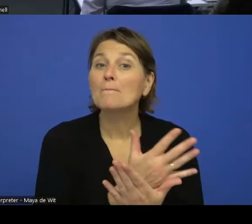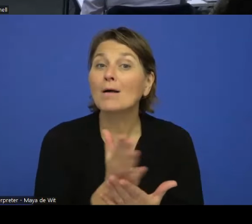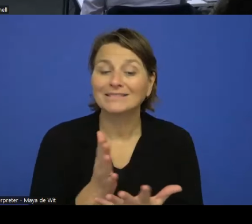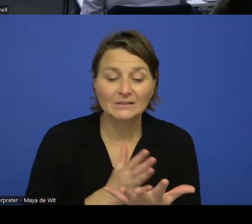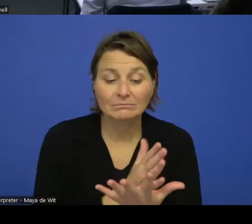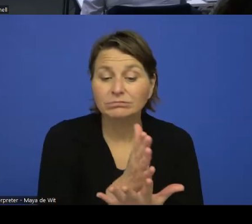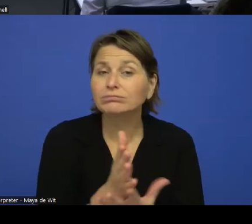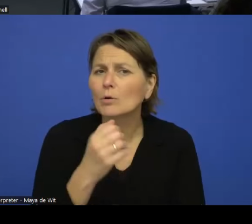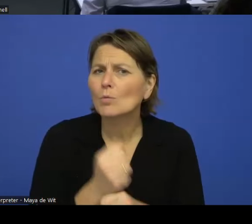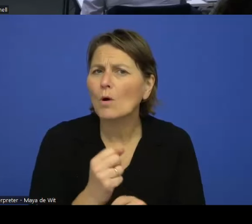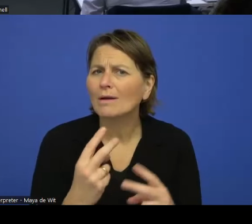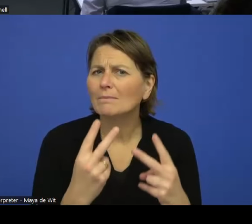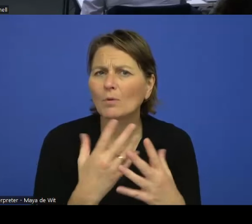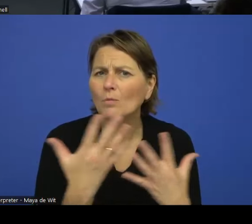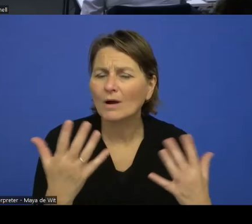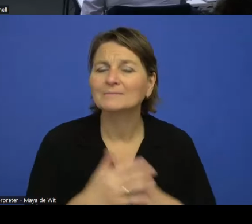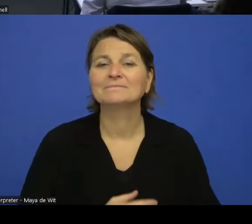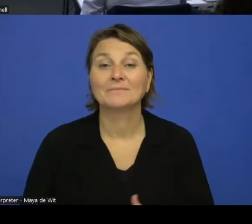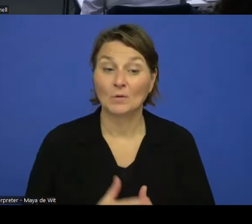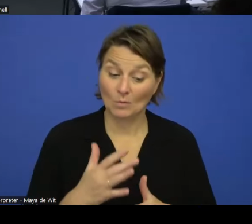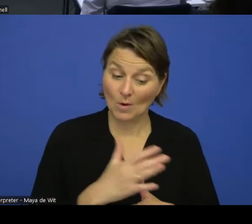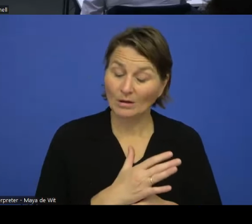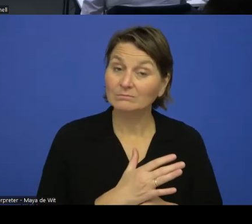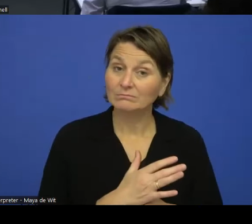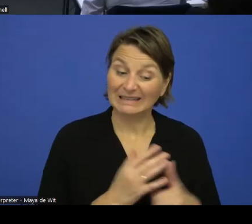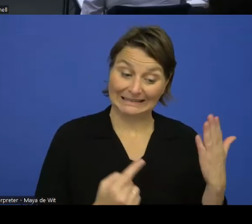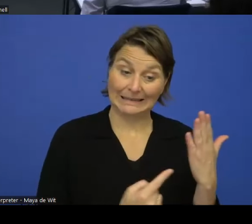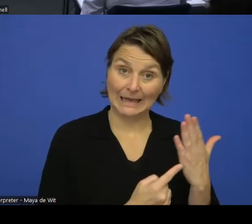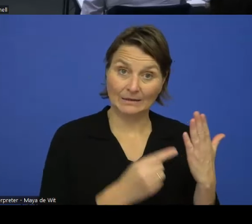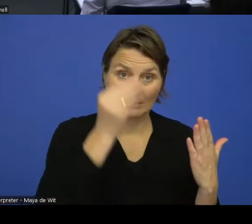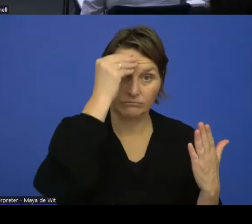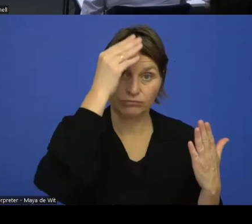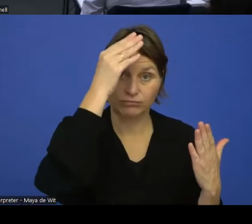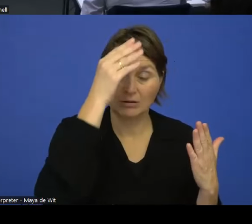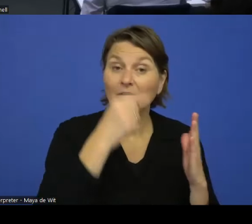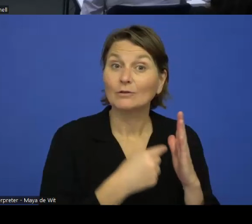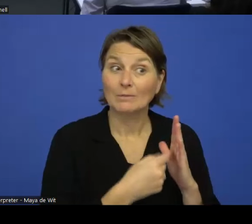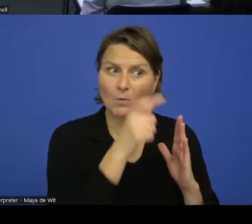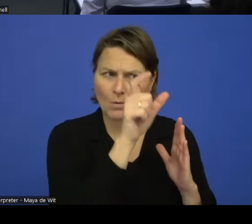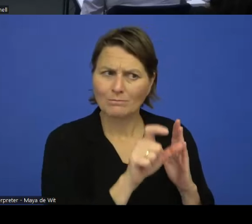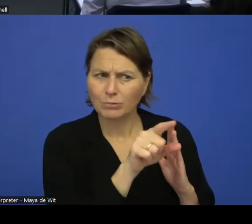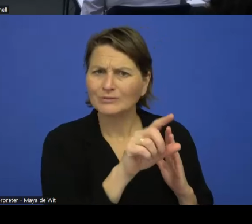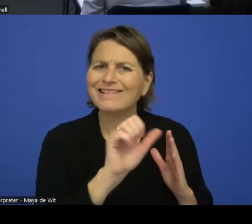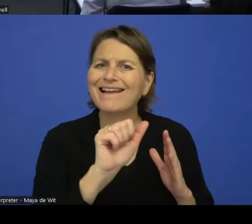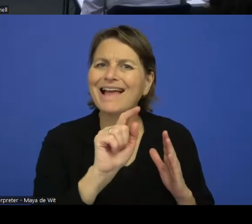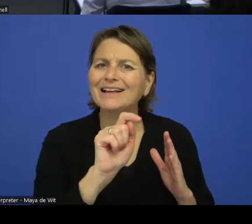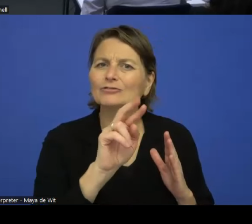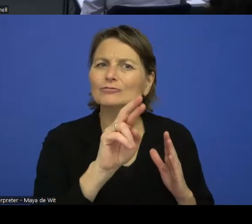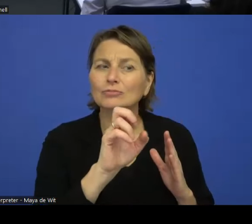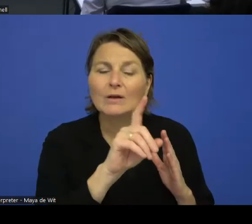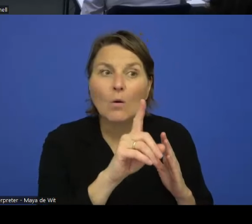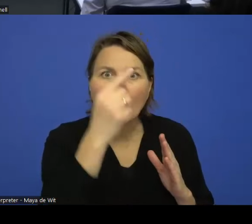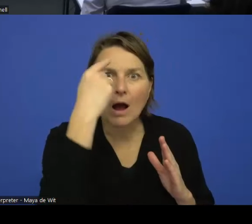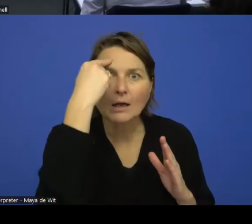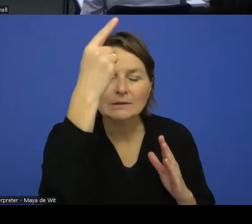of reasons. One of them is the technical side. So actually having expertise from people like Astrid, for example, who can tell us why, you come up with all these ideas, and